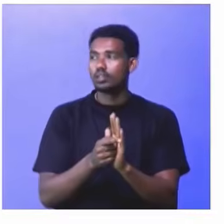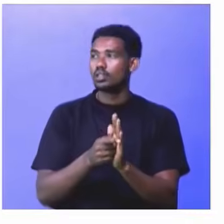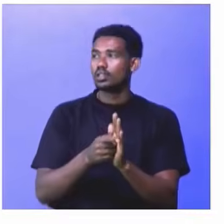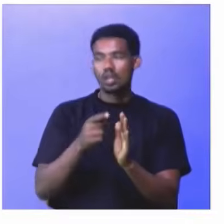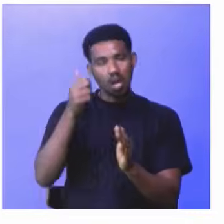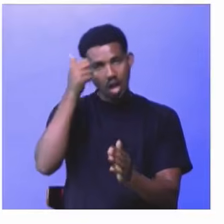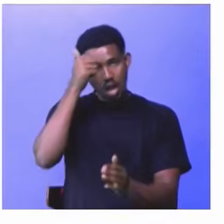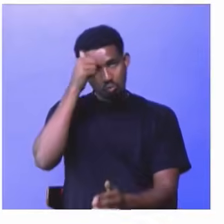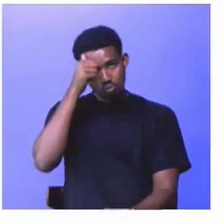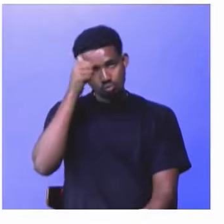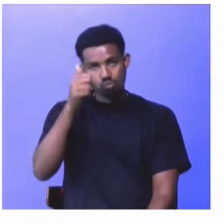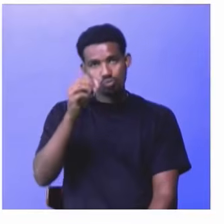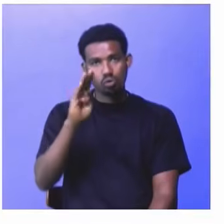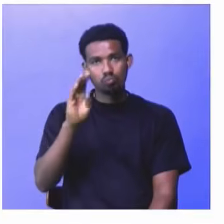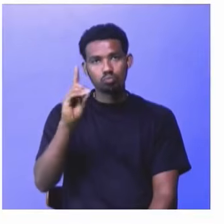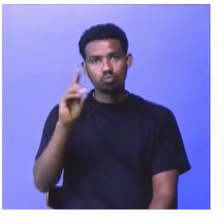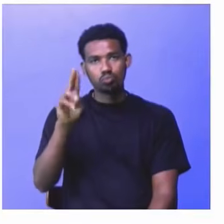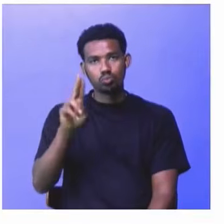Abdu,